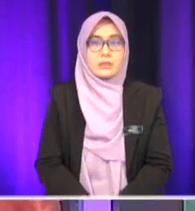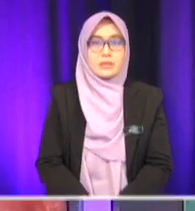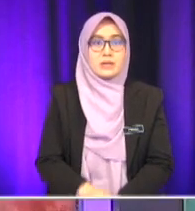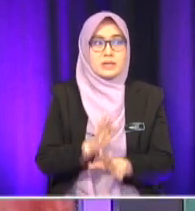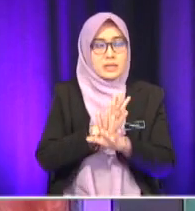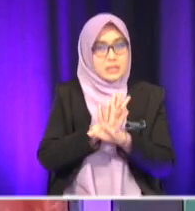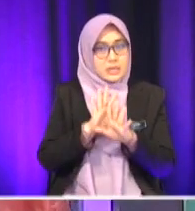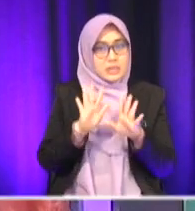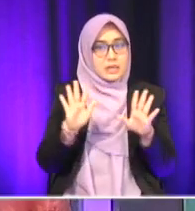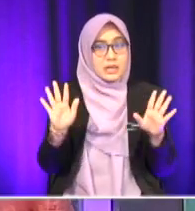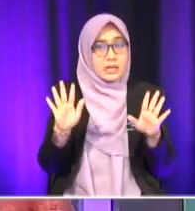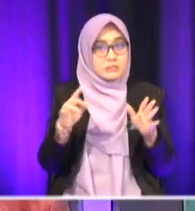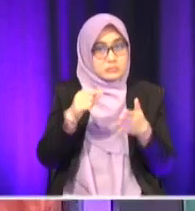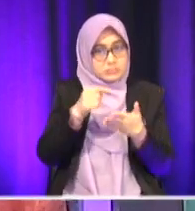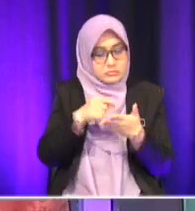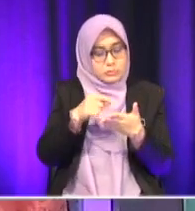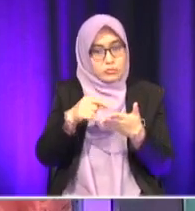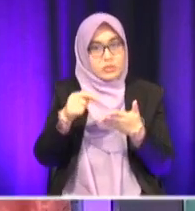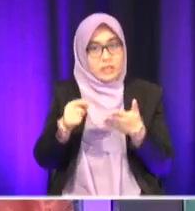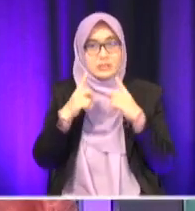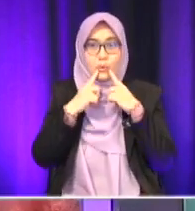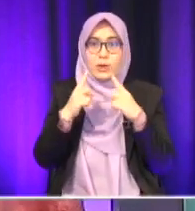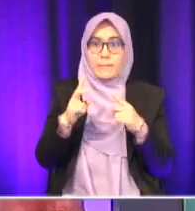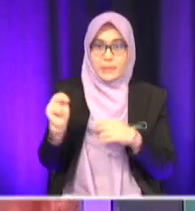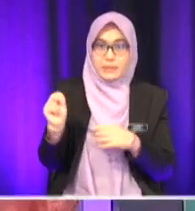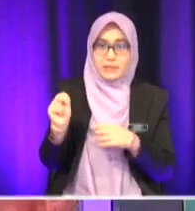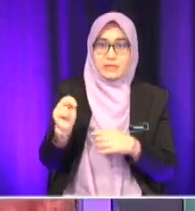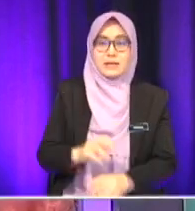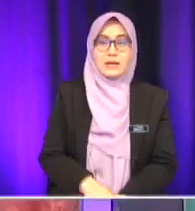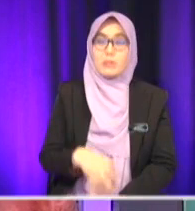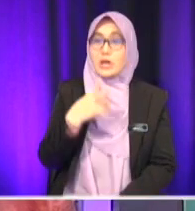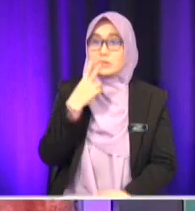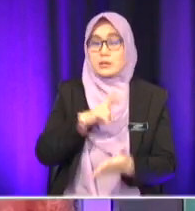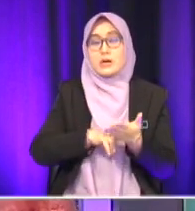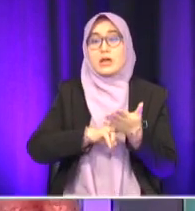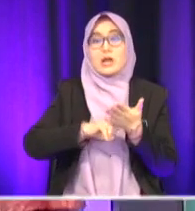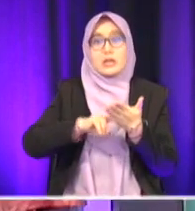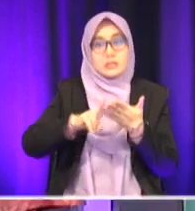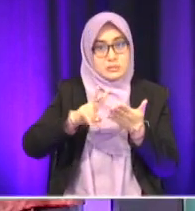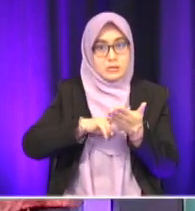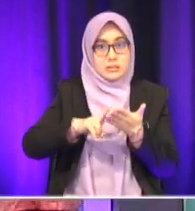the first reading. Okay. Okay, next. So we are going to look at the sample answer.